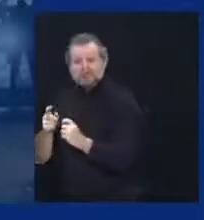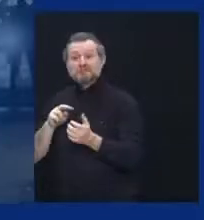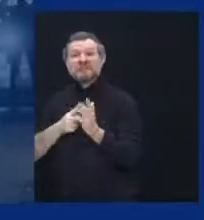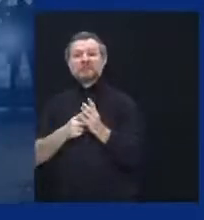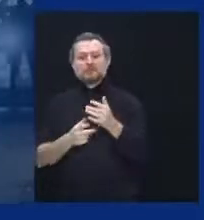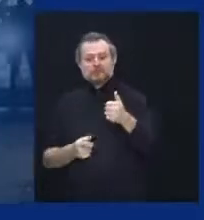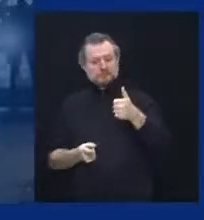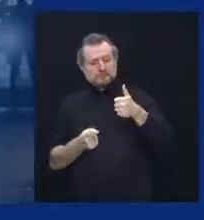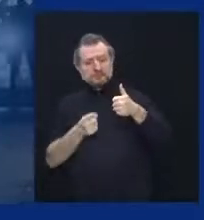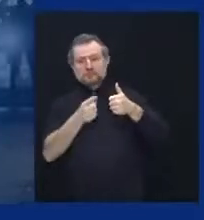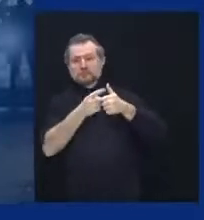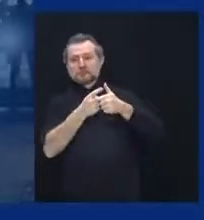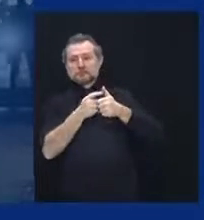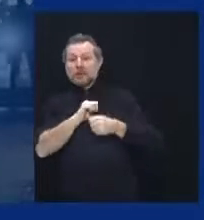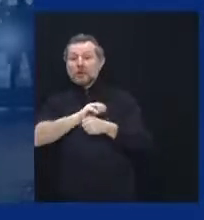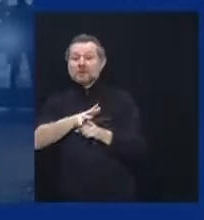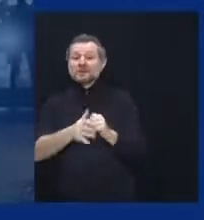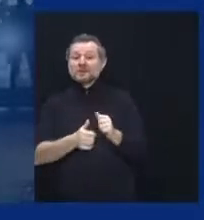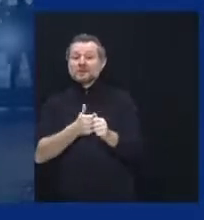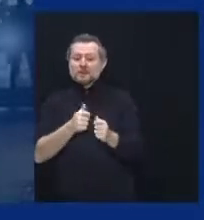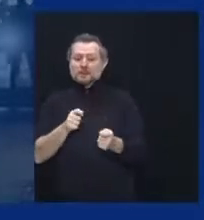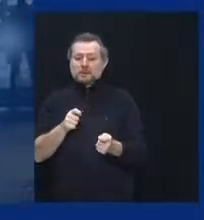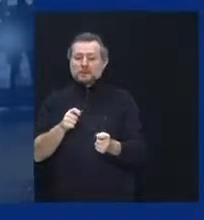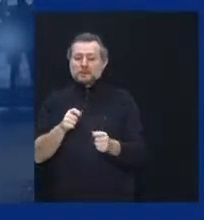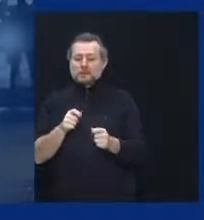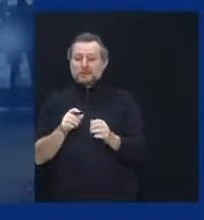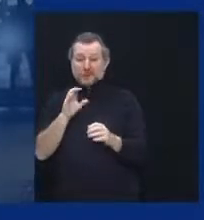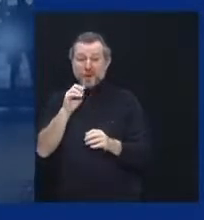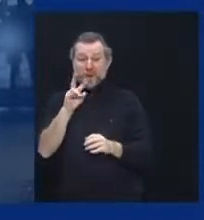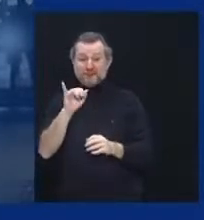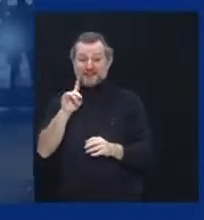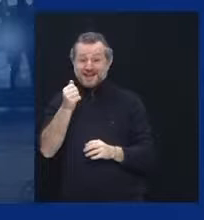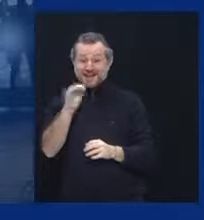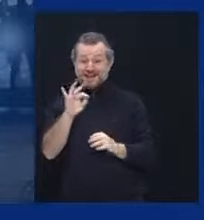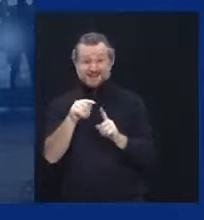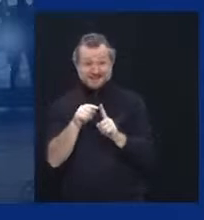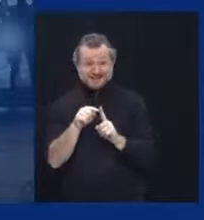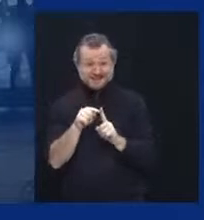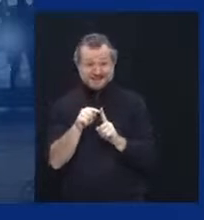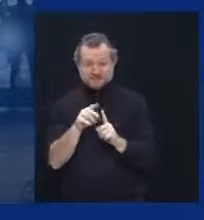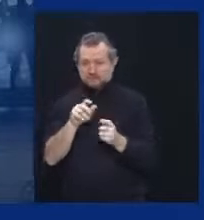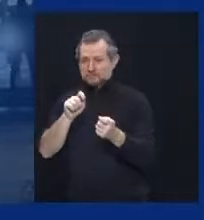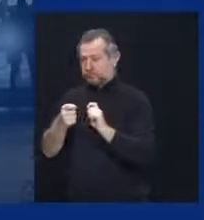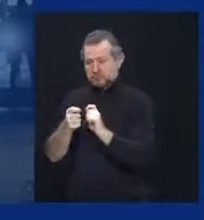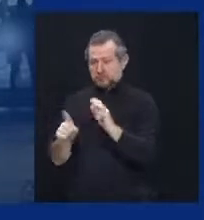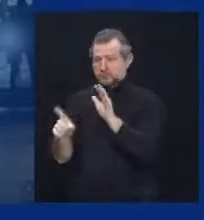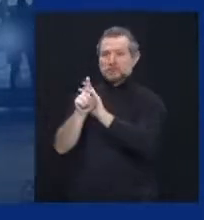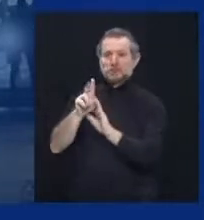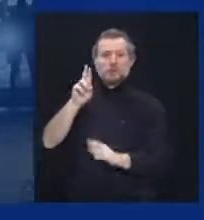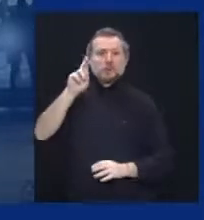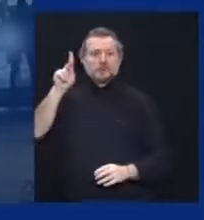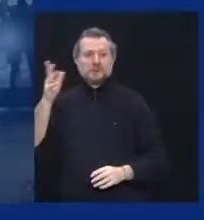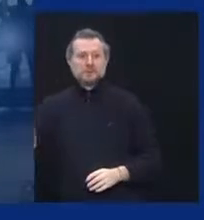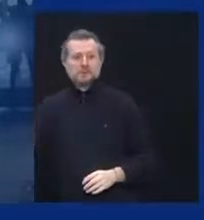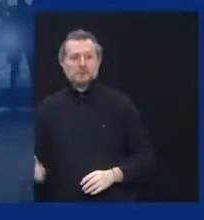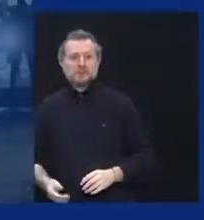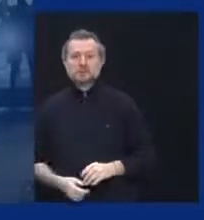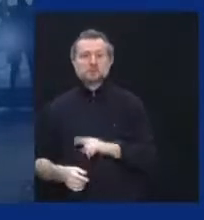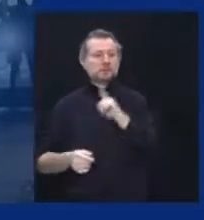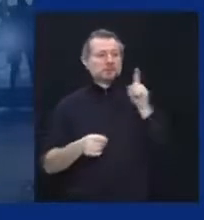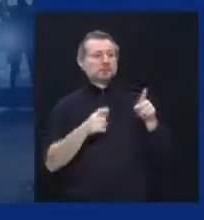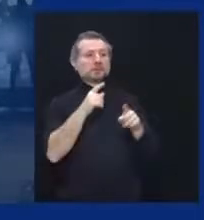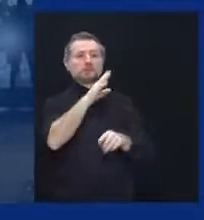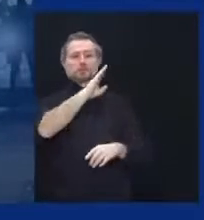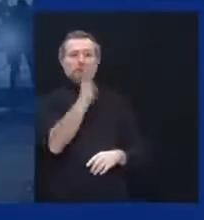these new strains that are popping up that we are just learning about, the UK strain, the Brazil strain, the